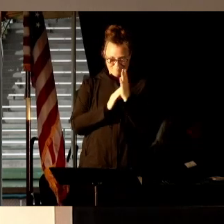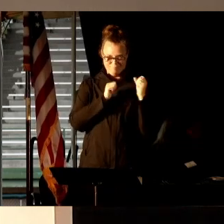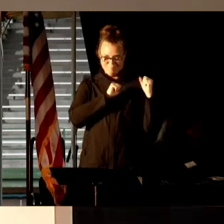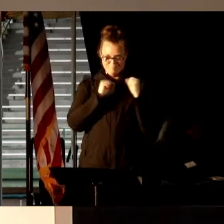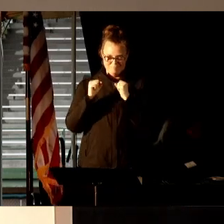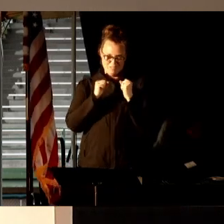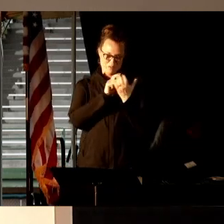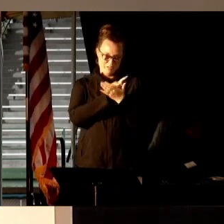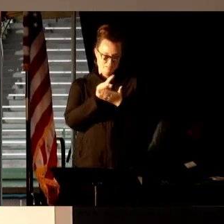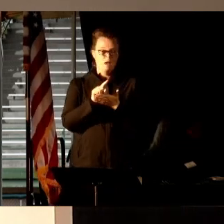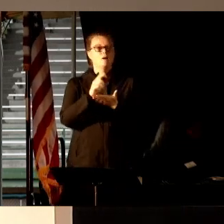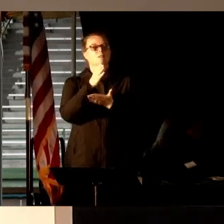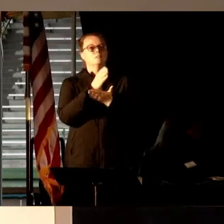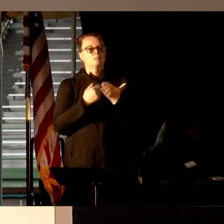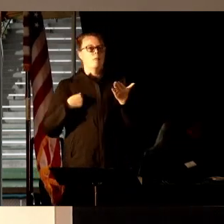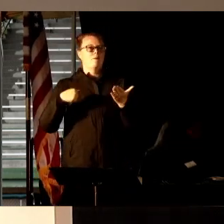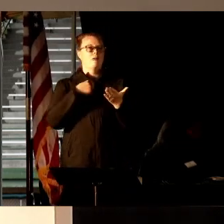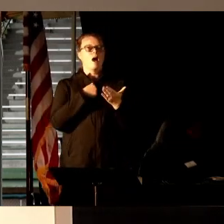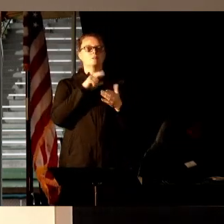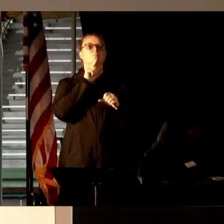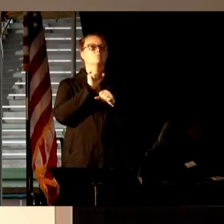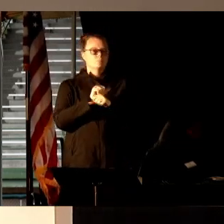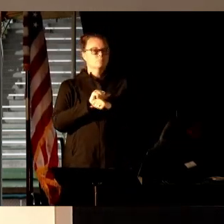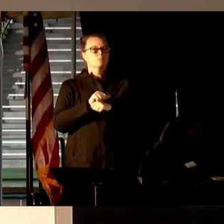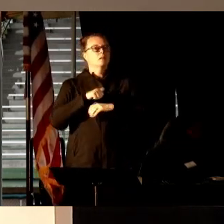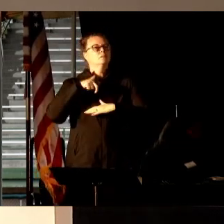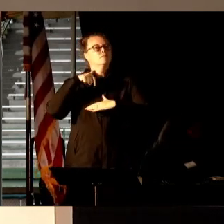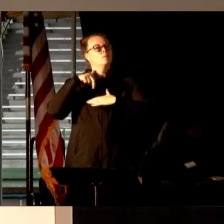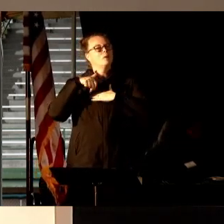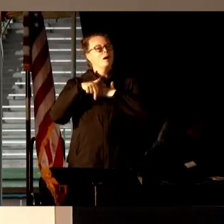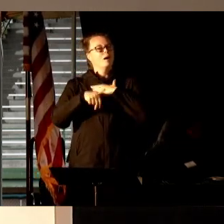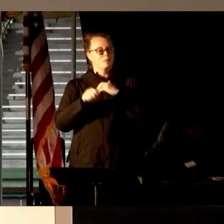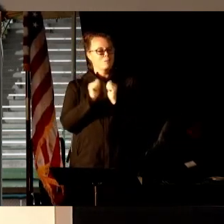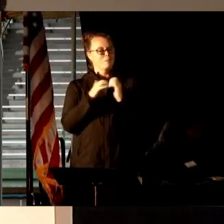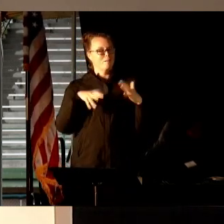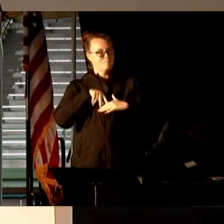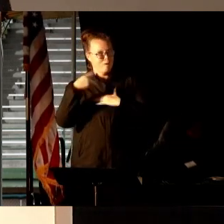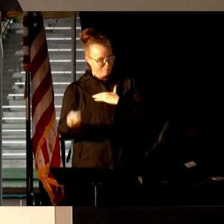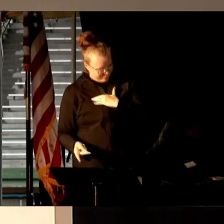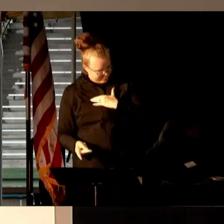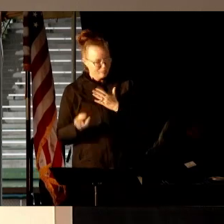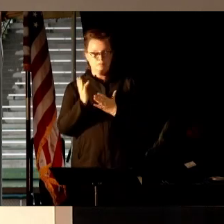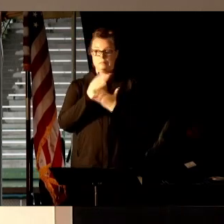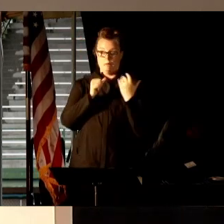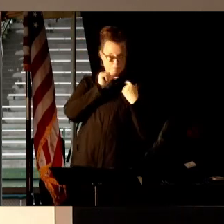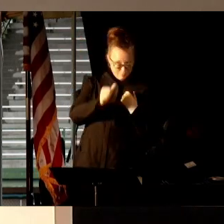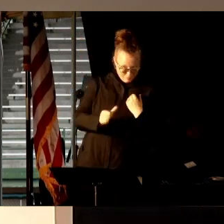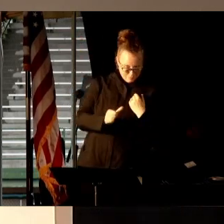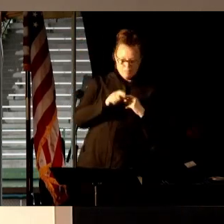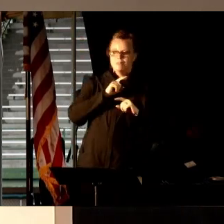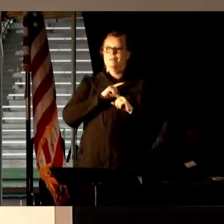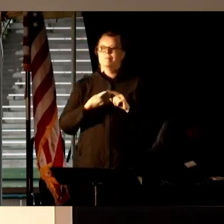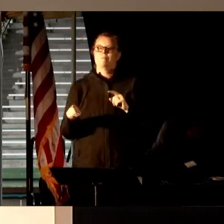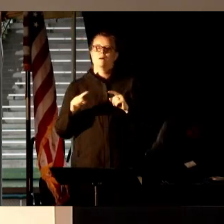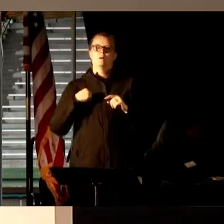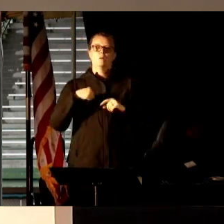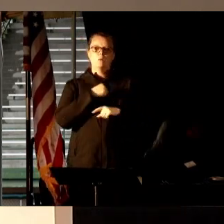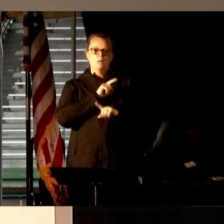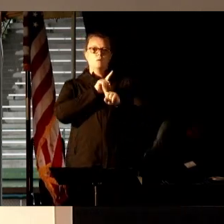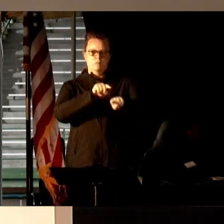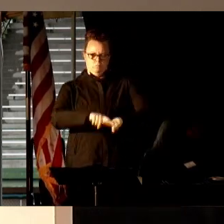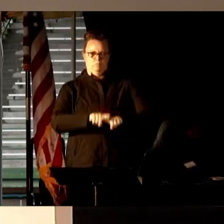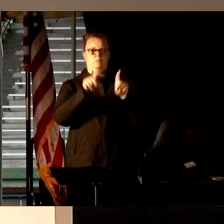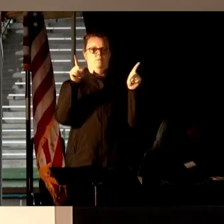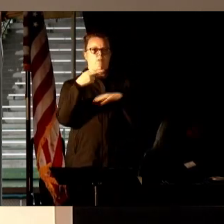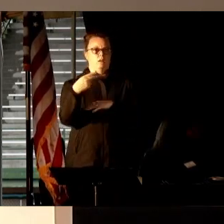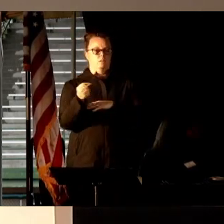through 4 years without falling down the stairs, others didn't. We were put into a high school different from the rest. We were put into